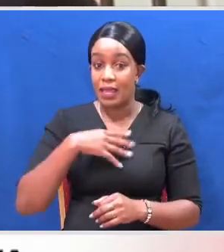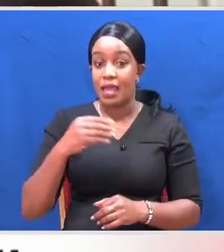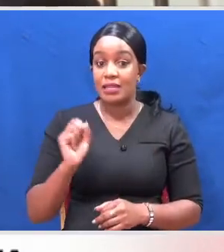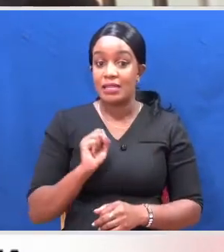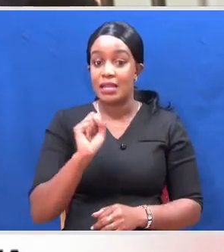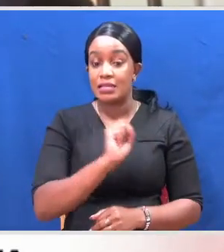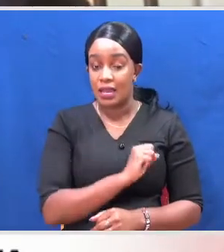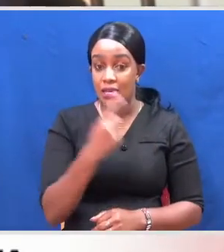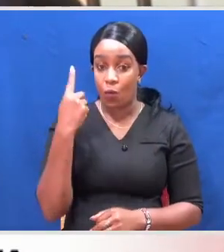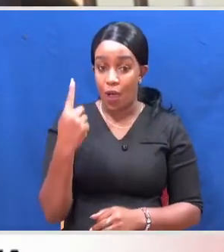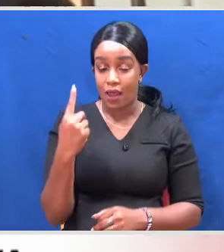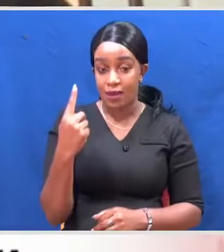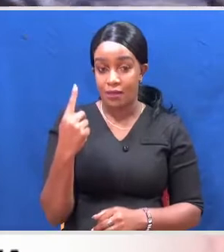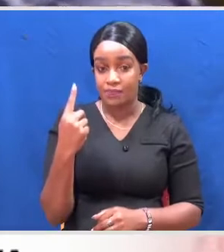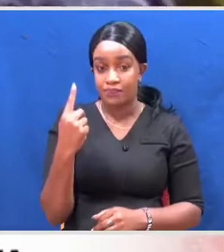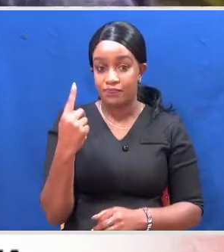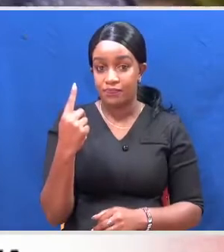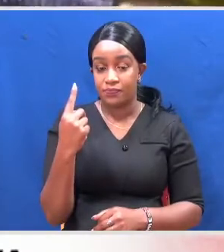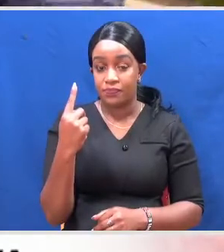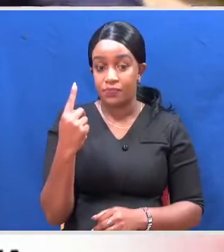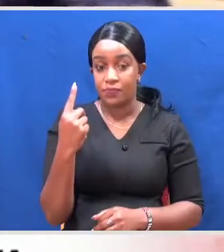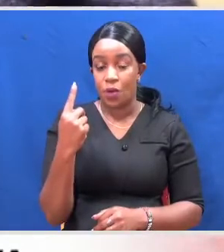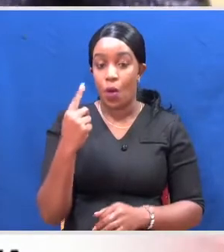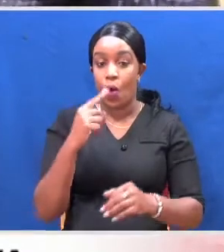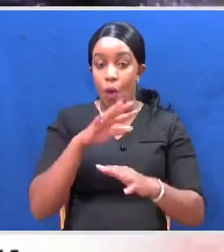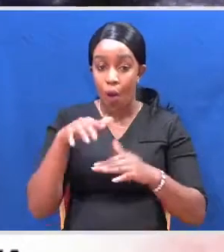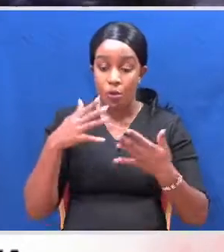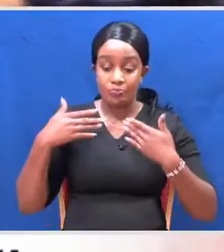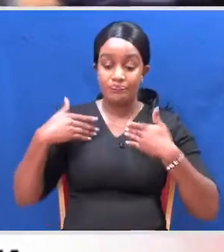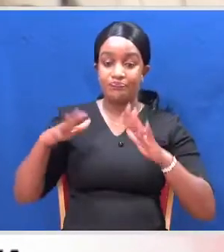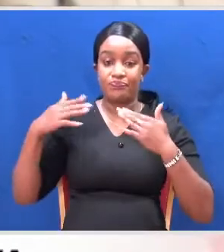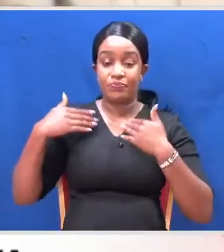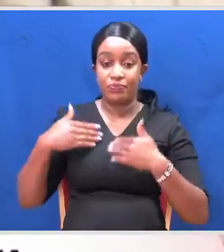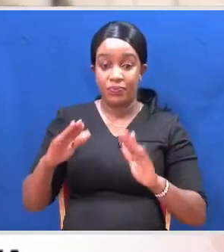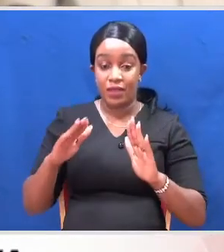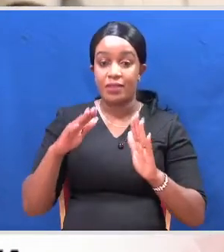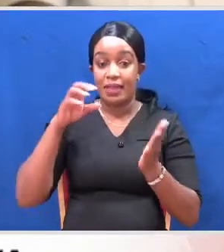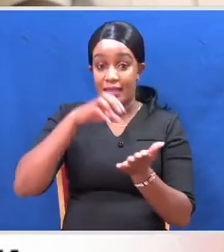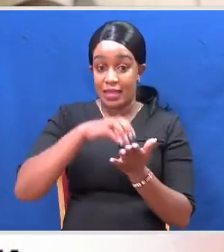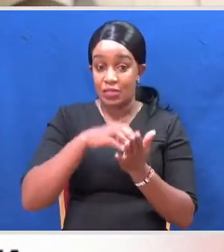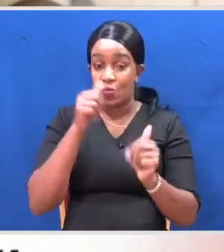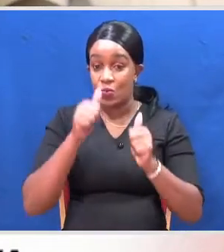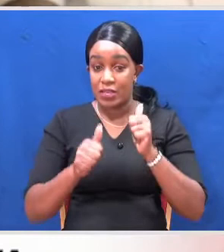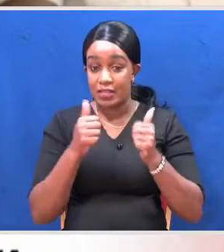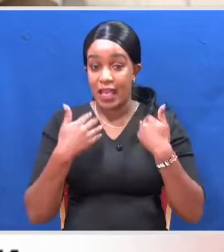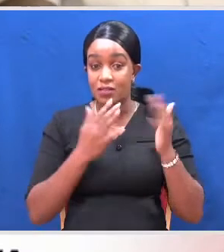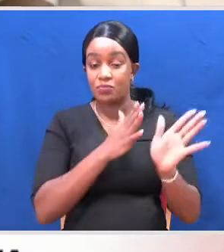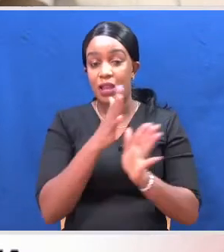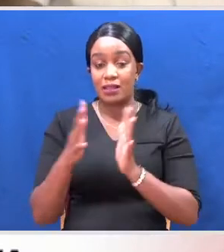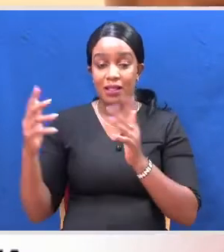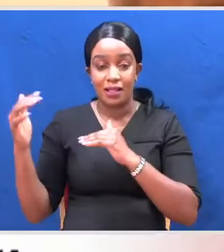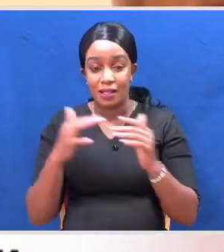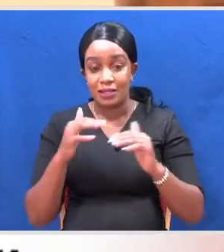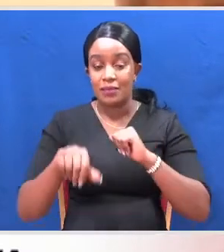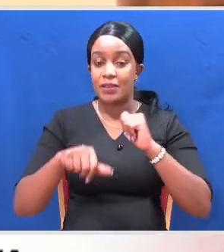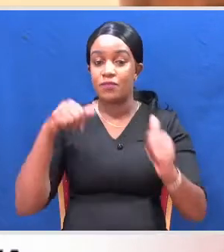Chesumei na seneta wa Nandi Samson Chiragei, walikana mashtaka ya kutaka kuzua vurugu na kukataa alama ya vidole